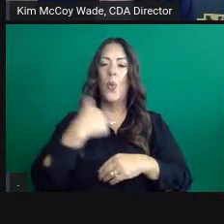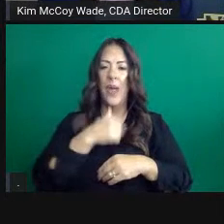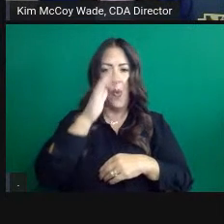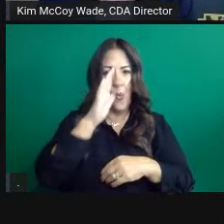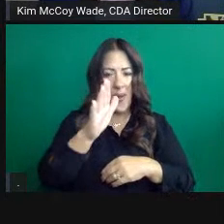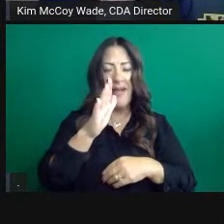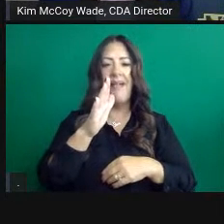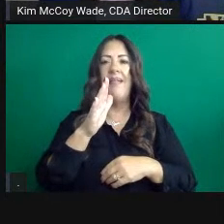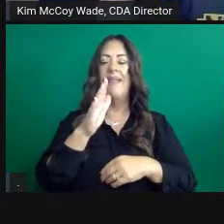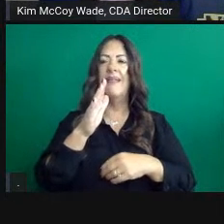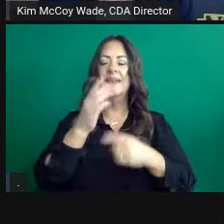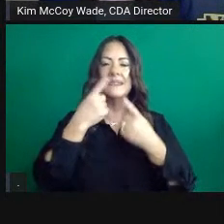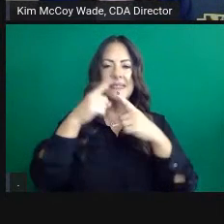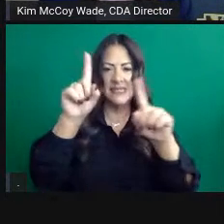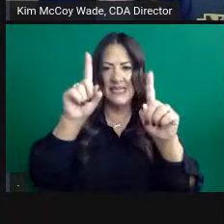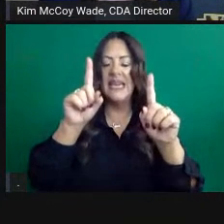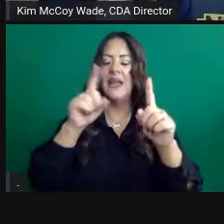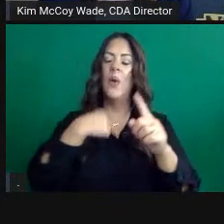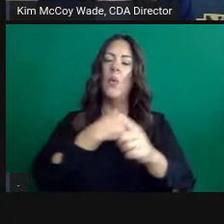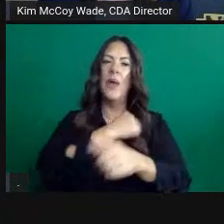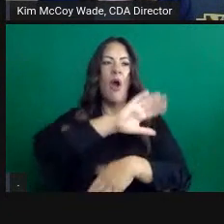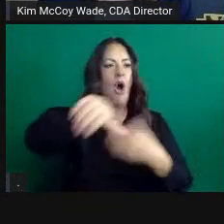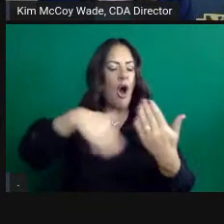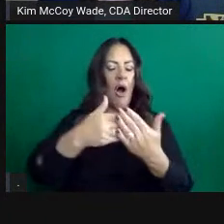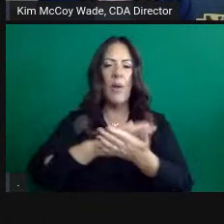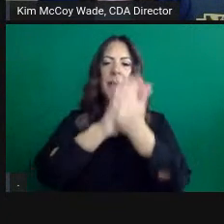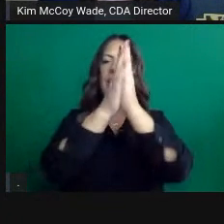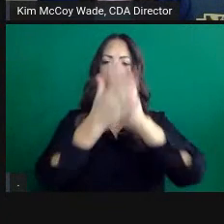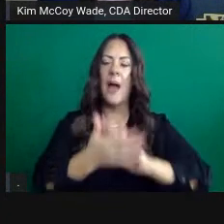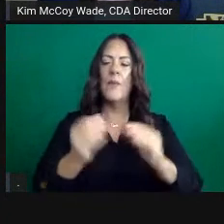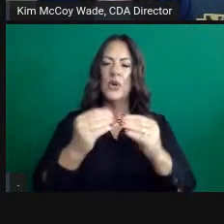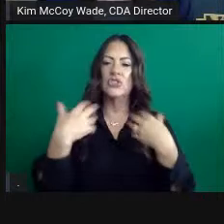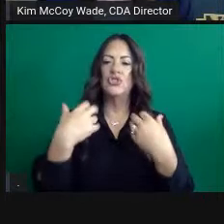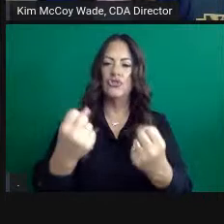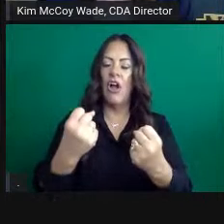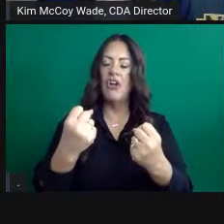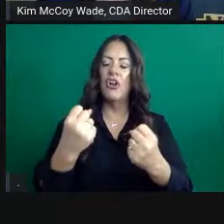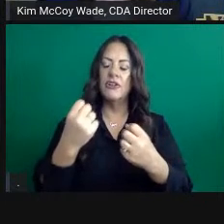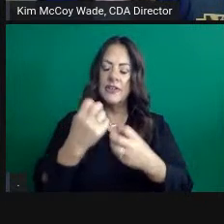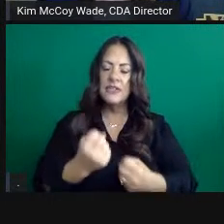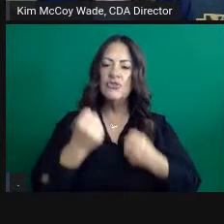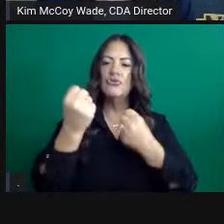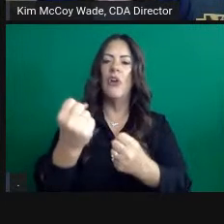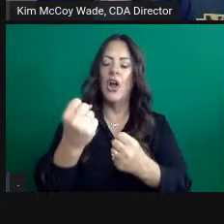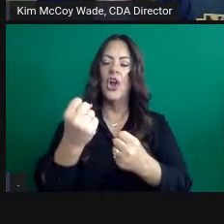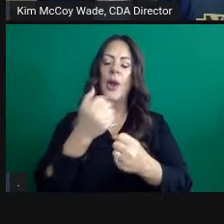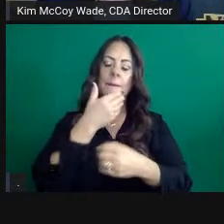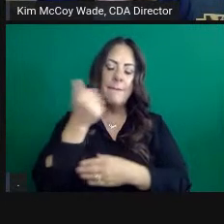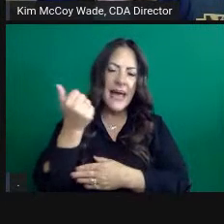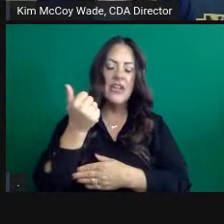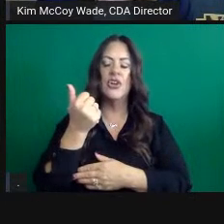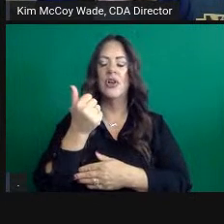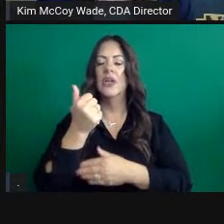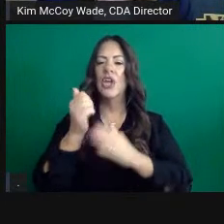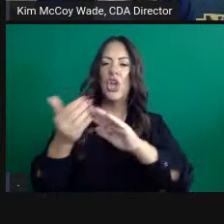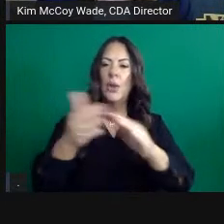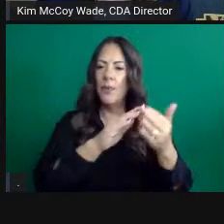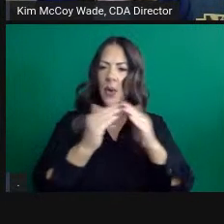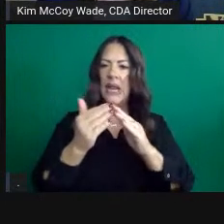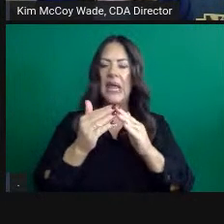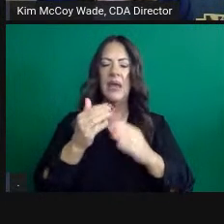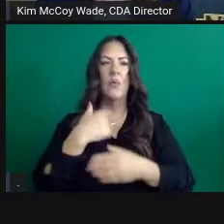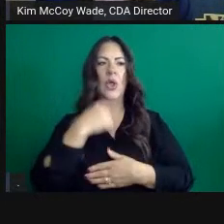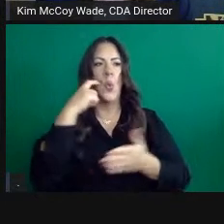come out of this stronger and more resolved to transform aging in California. We will do that based on all the resiliency we've seen from